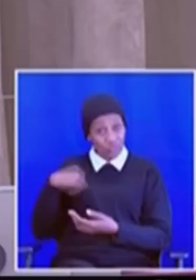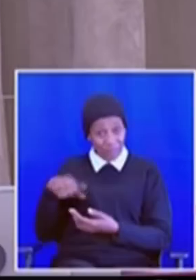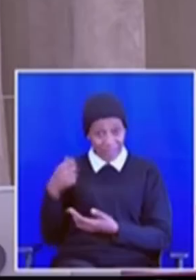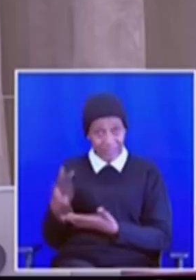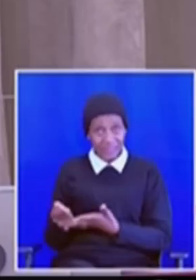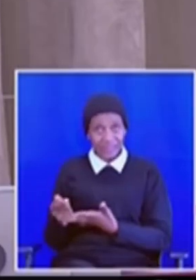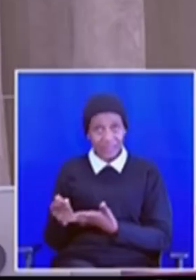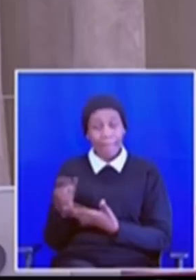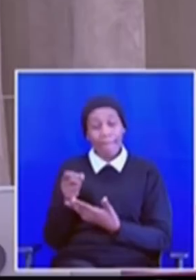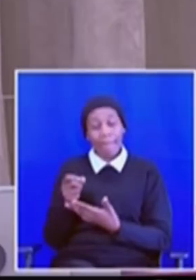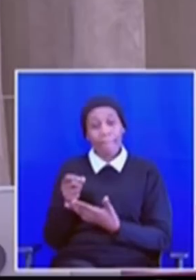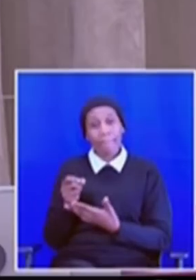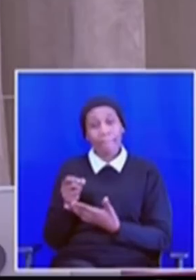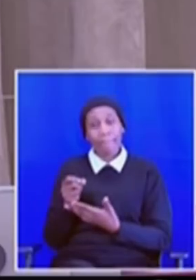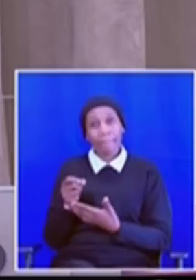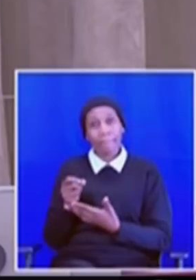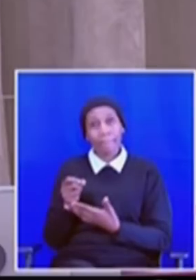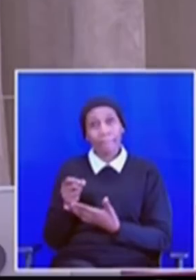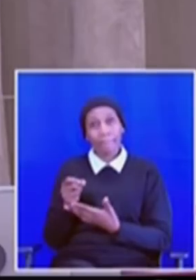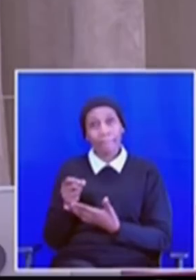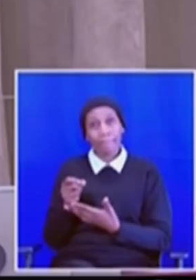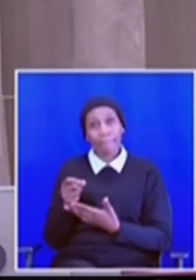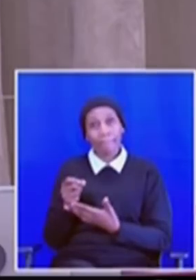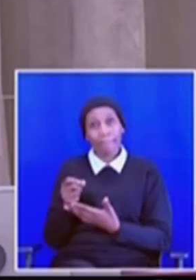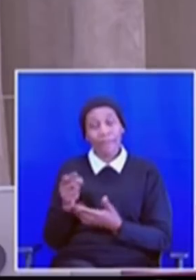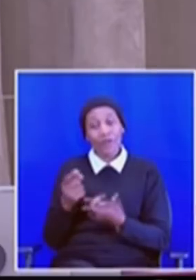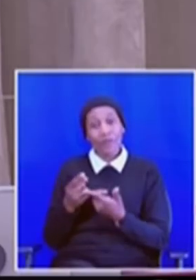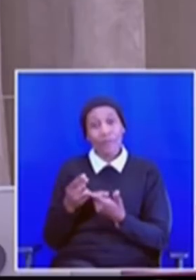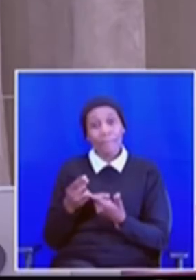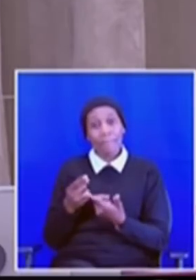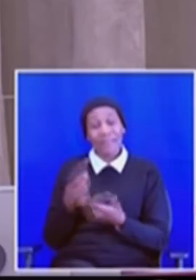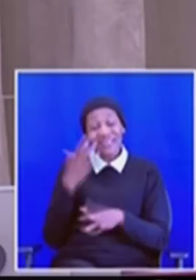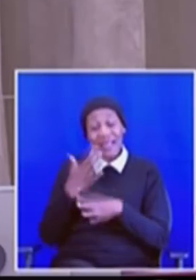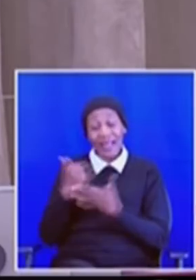strict conditions with guidance from National Treasury.